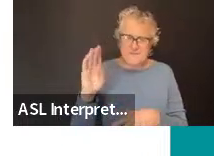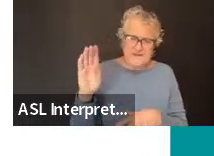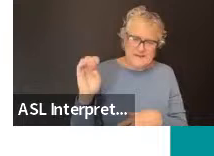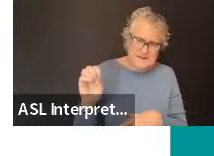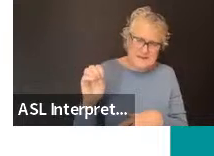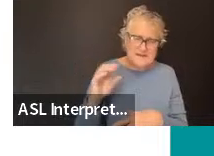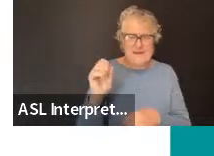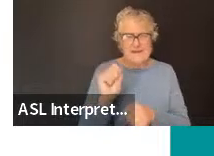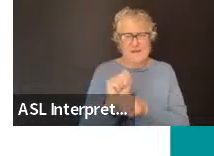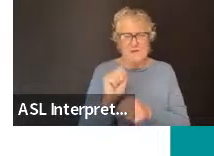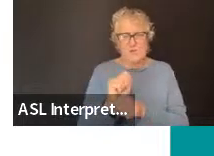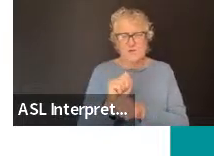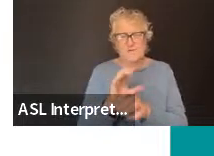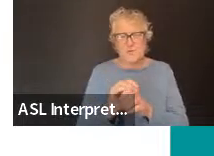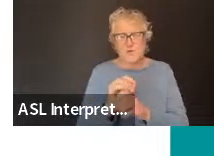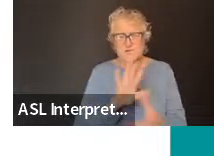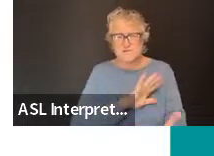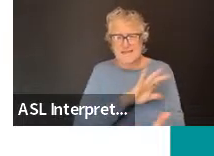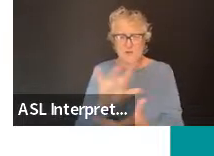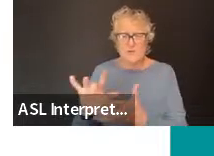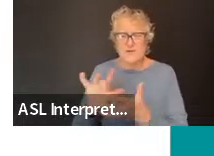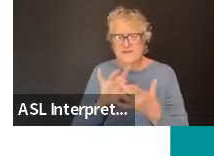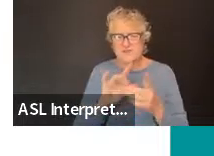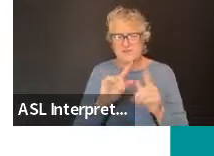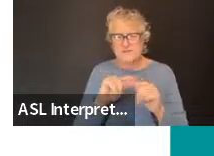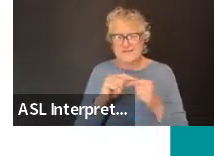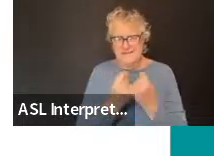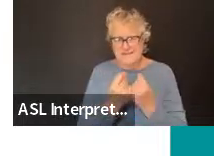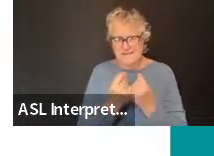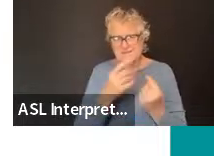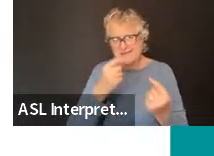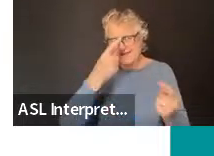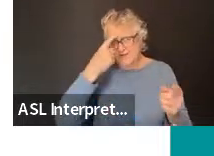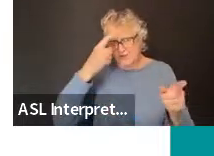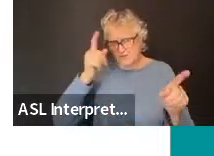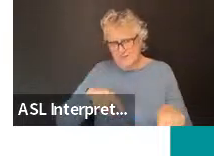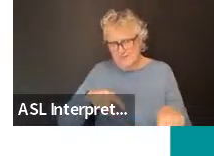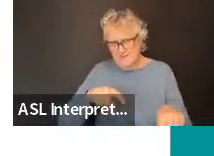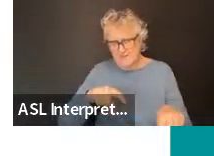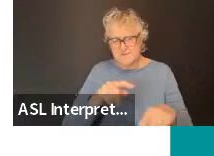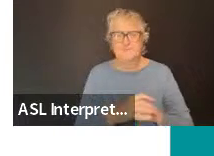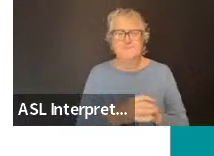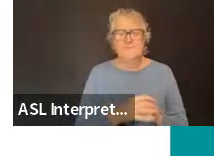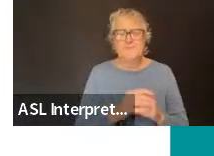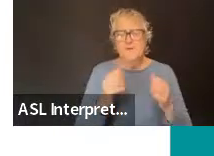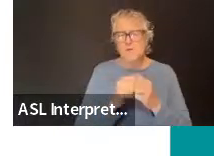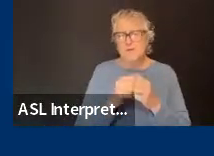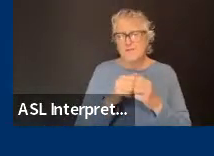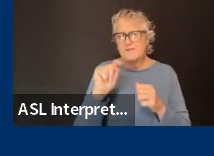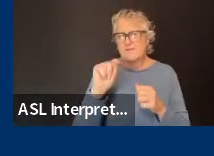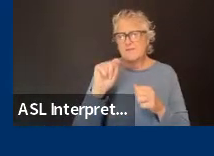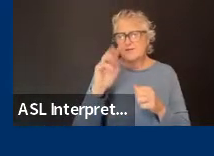mapping with you all as program partners and some additional interested parties. Next slide.